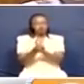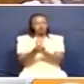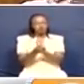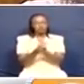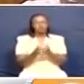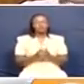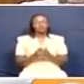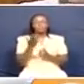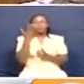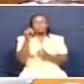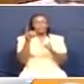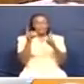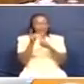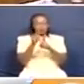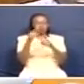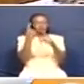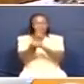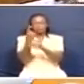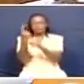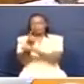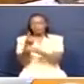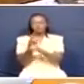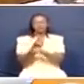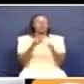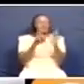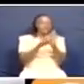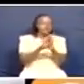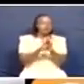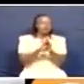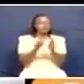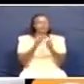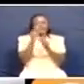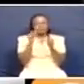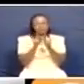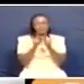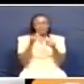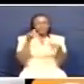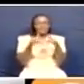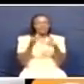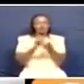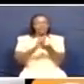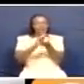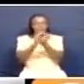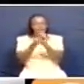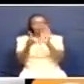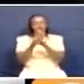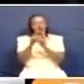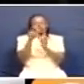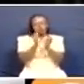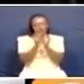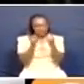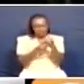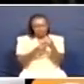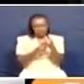by dint of various legislation, particularly the Election Amendment Laws 2016 and the Election